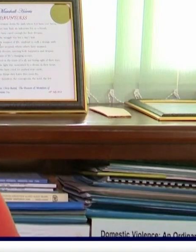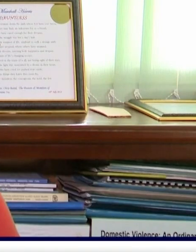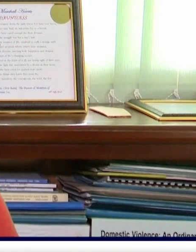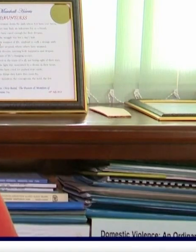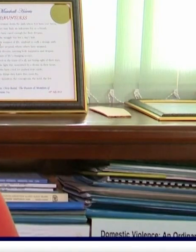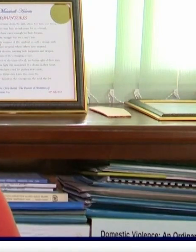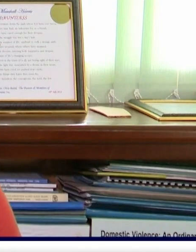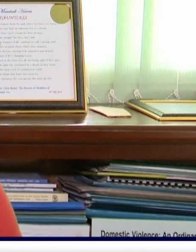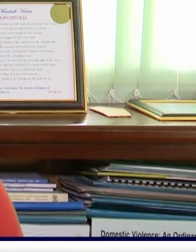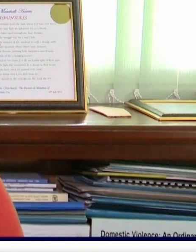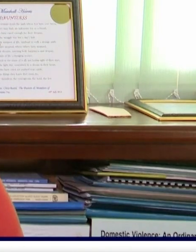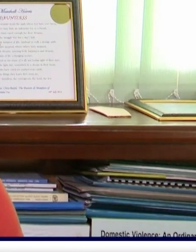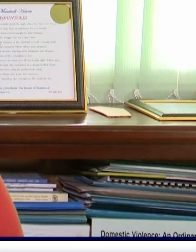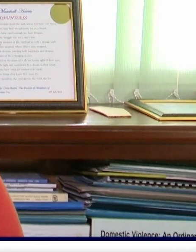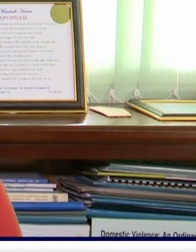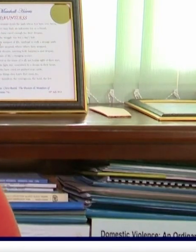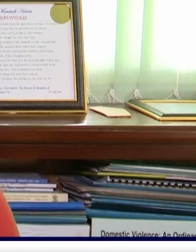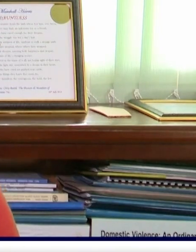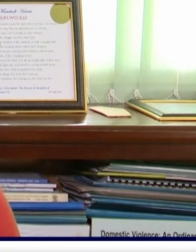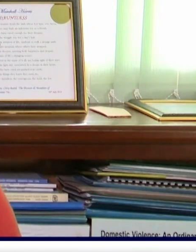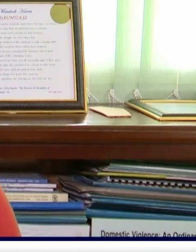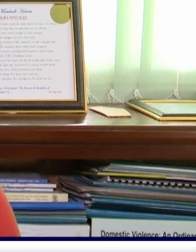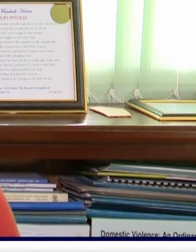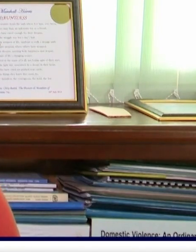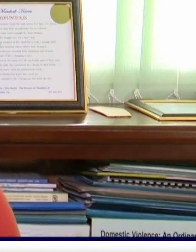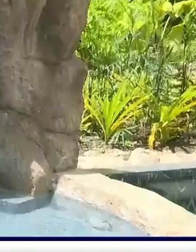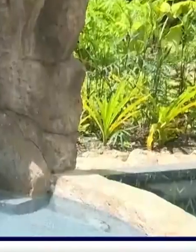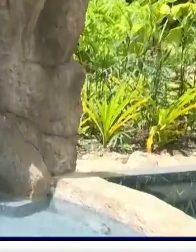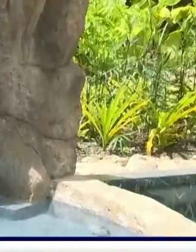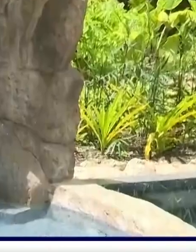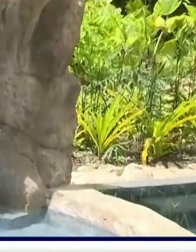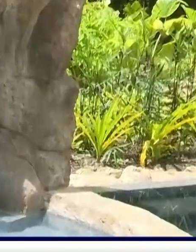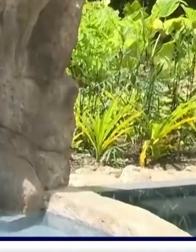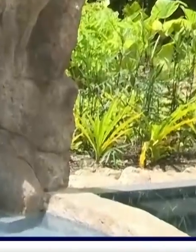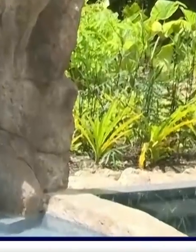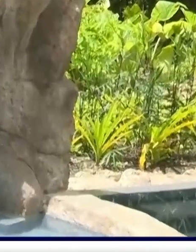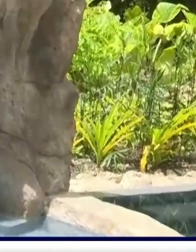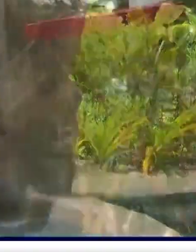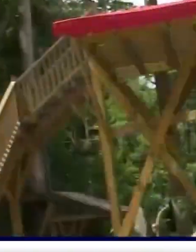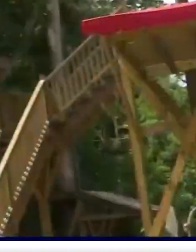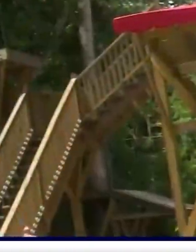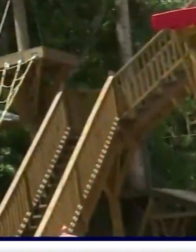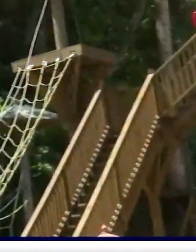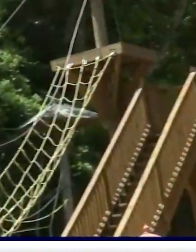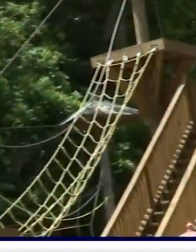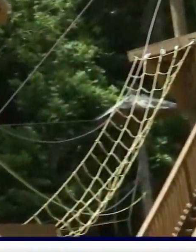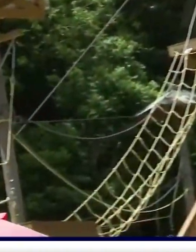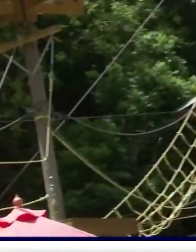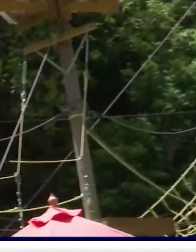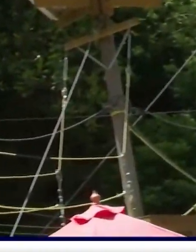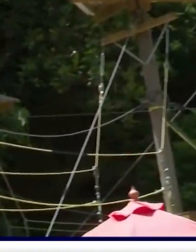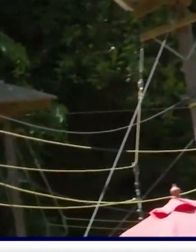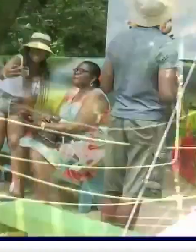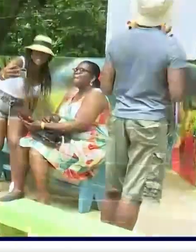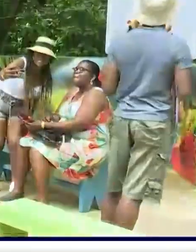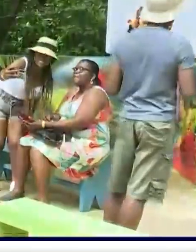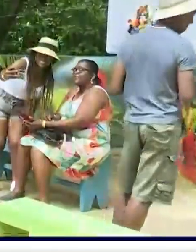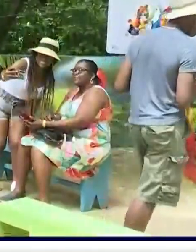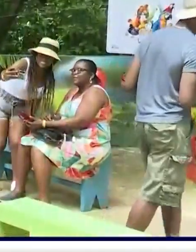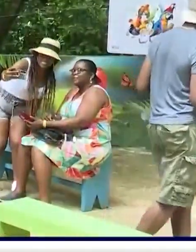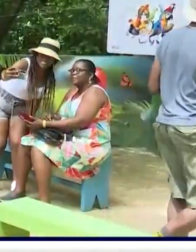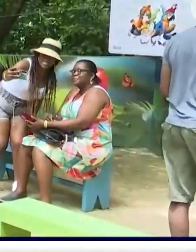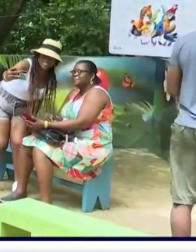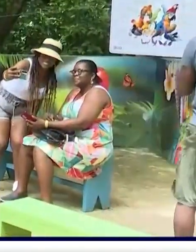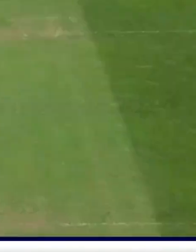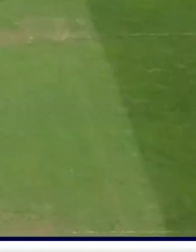Saturday's proposed march against the Child Protection Bill. Chukka Adventures is offering a summer packed with fun activities.